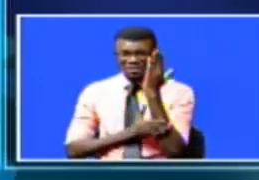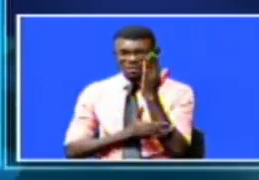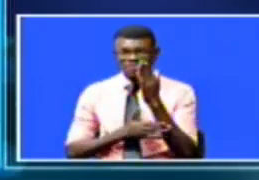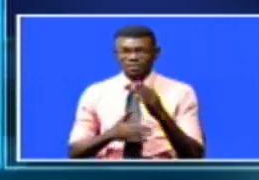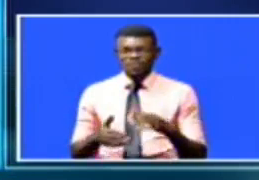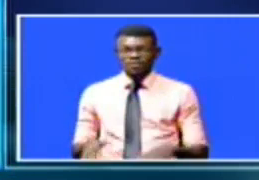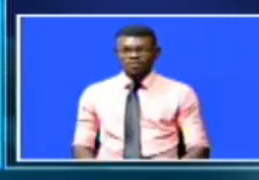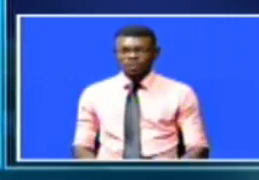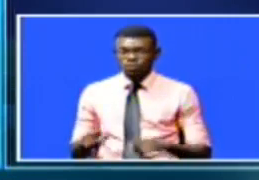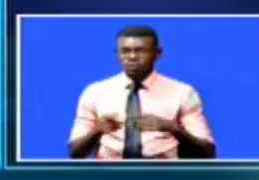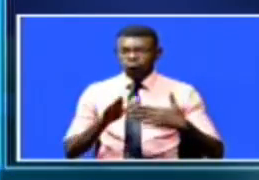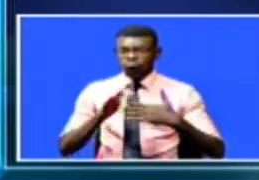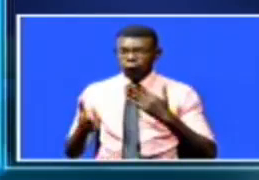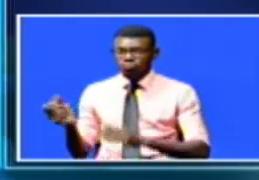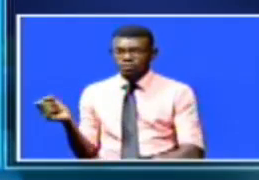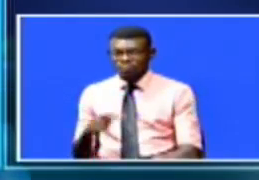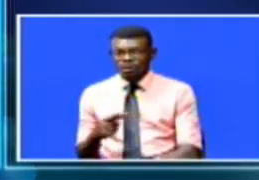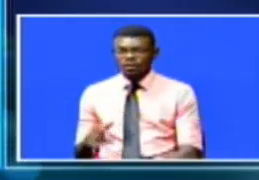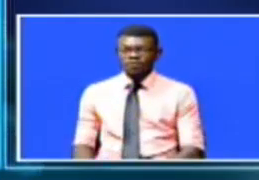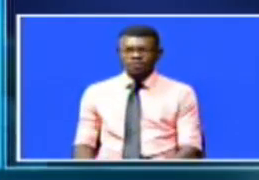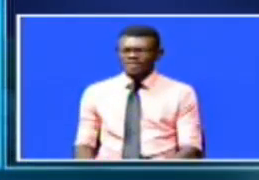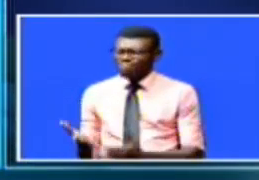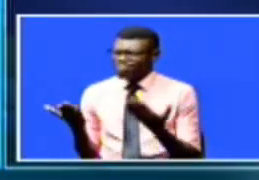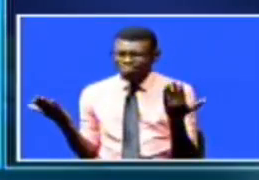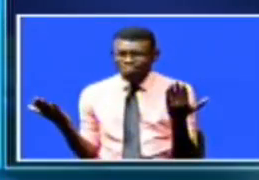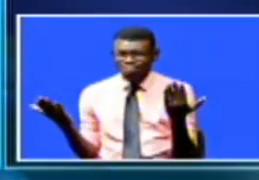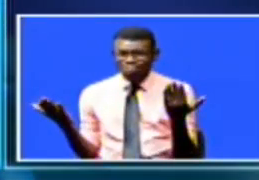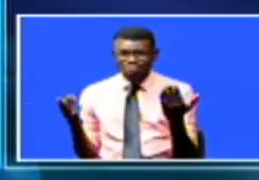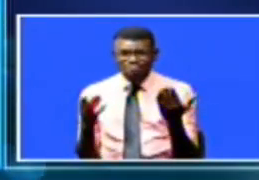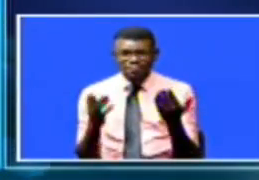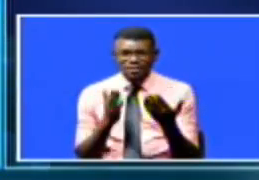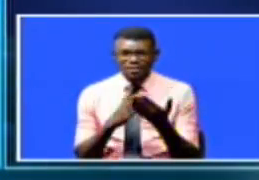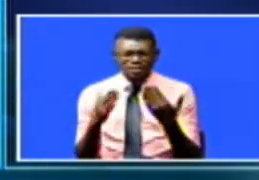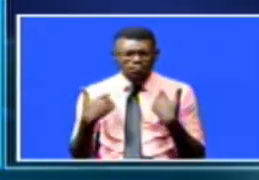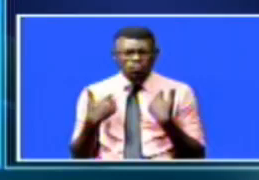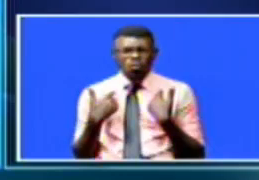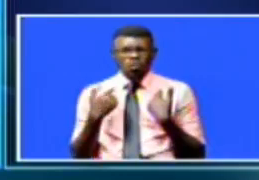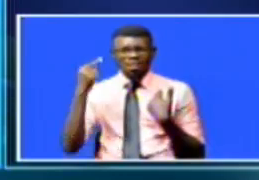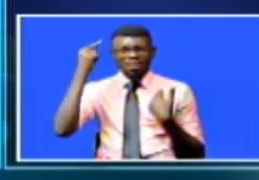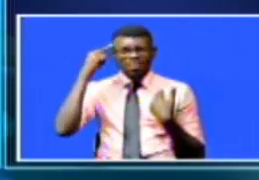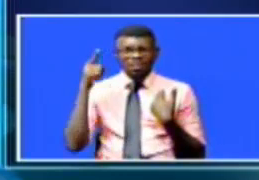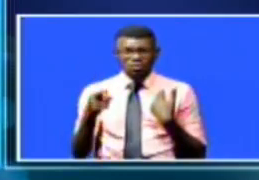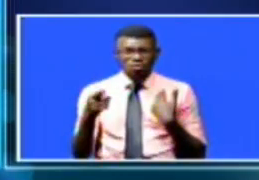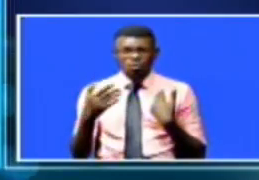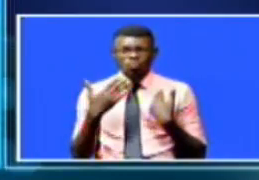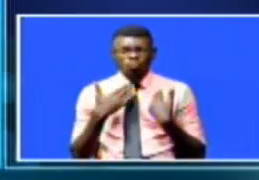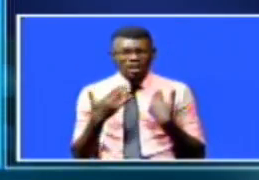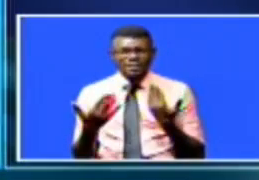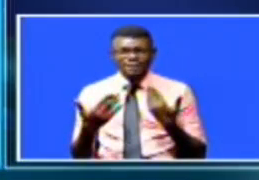said, end of this month, Leteni. It seems to some political minds that you're taking on the party.